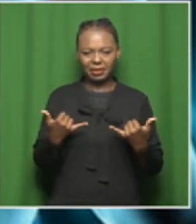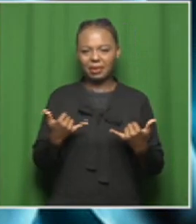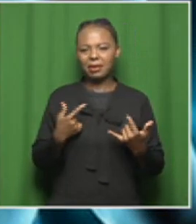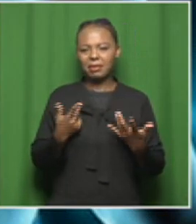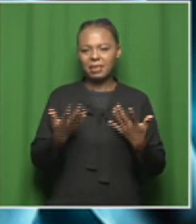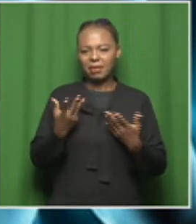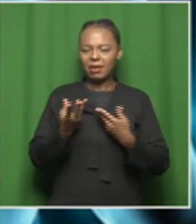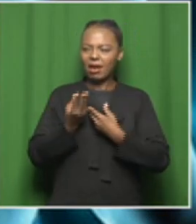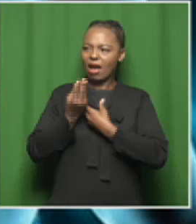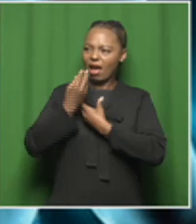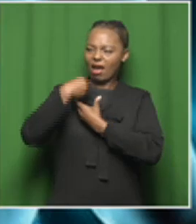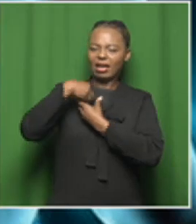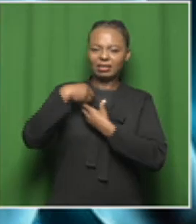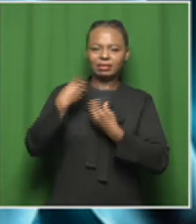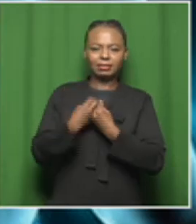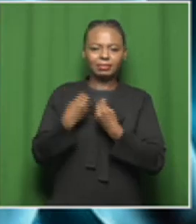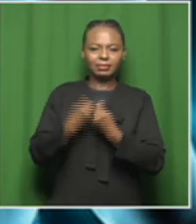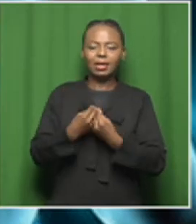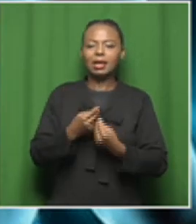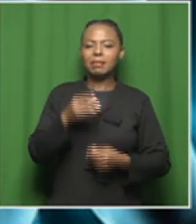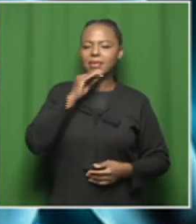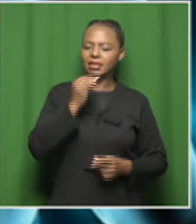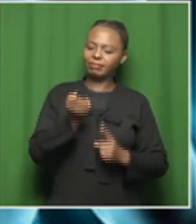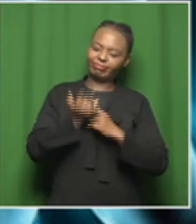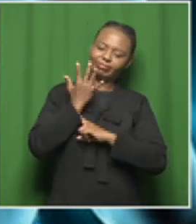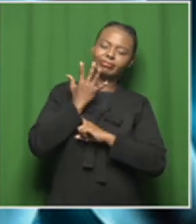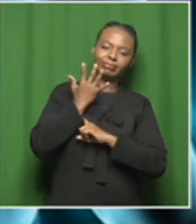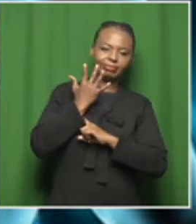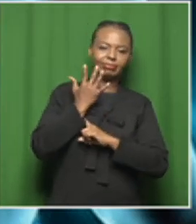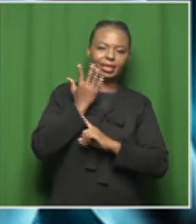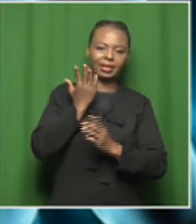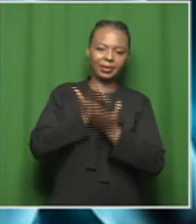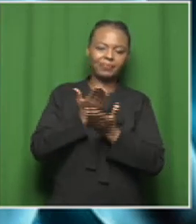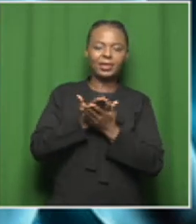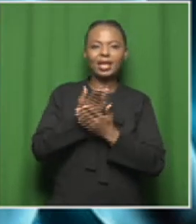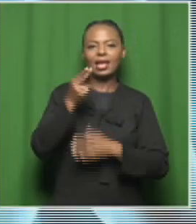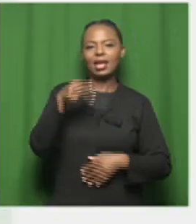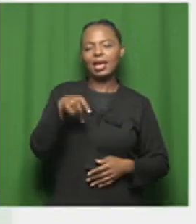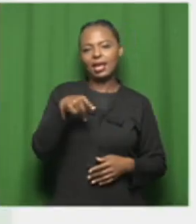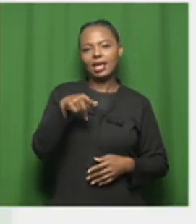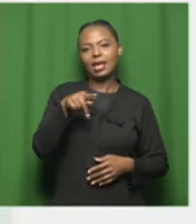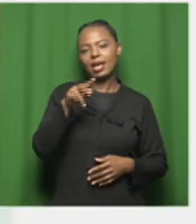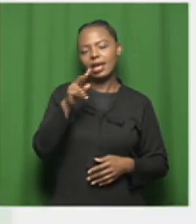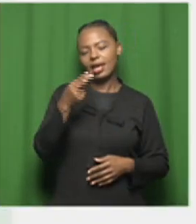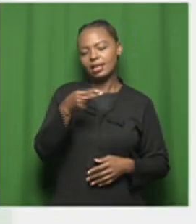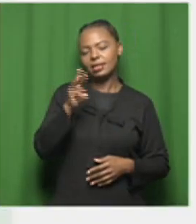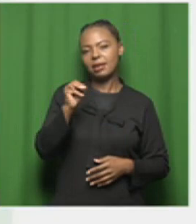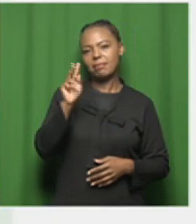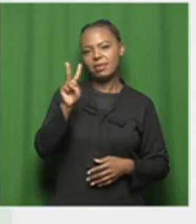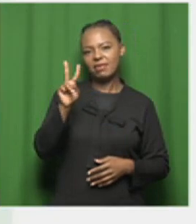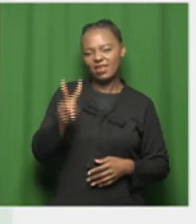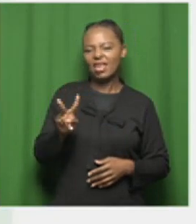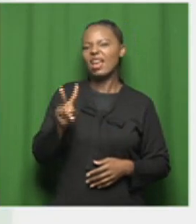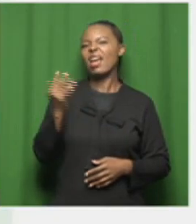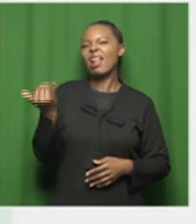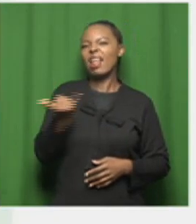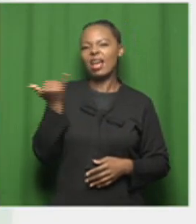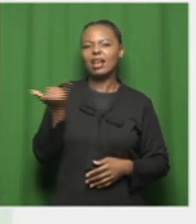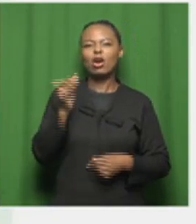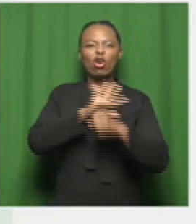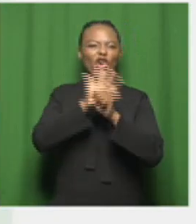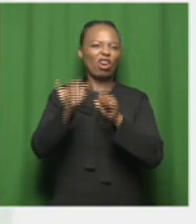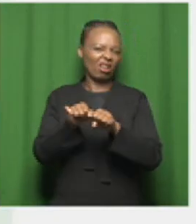So it's the common way that other respiratory virus, it is transmitted, like COVID and flu.